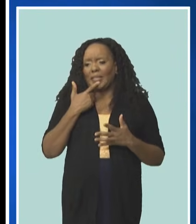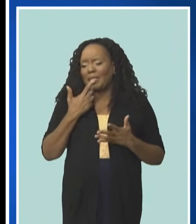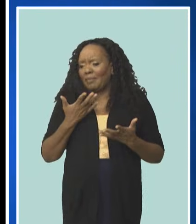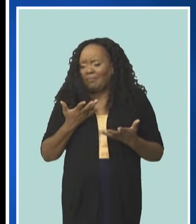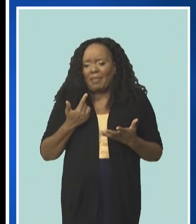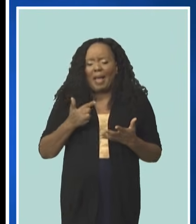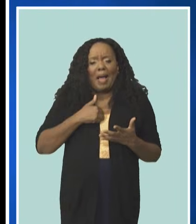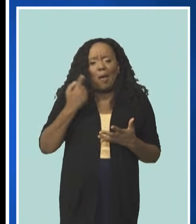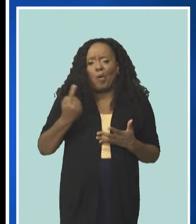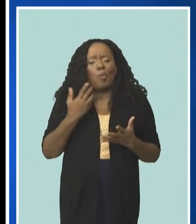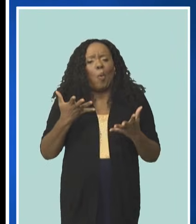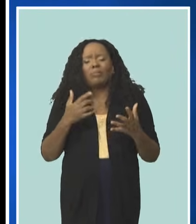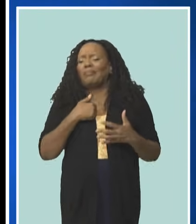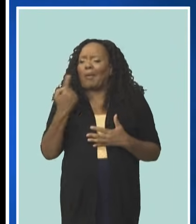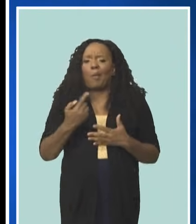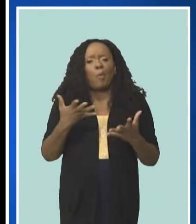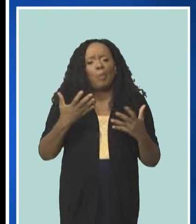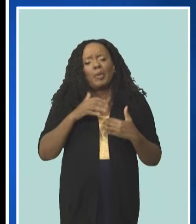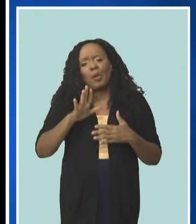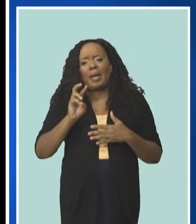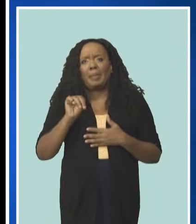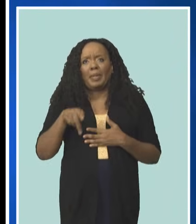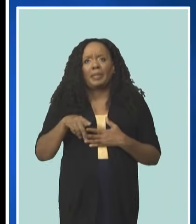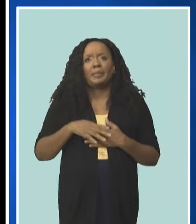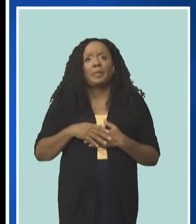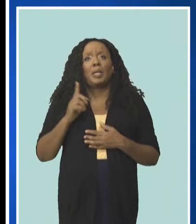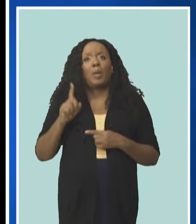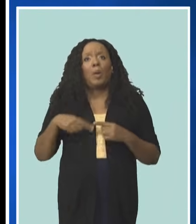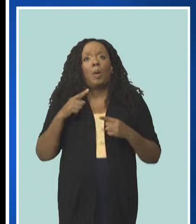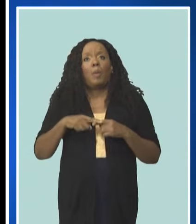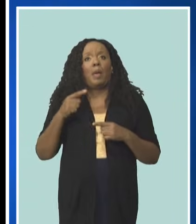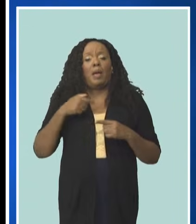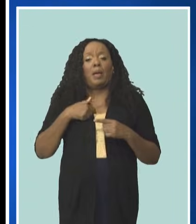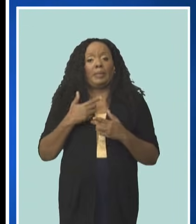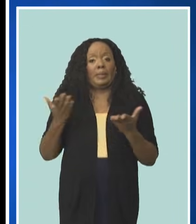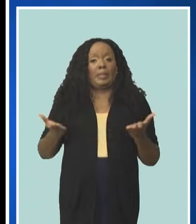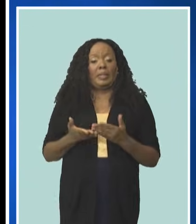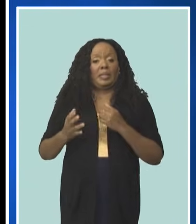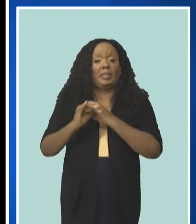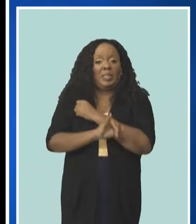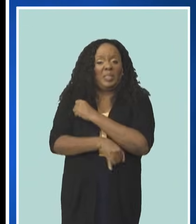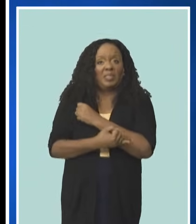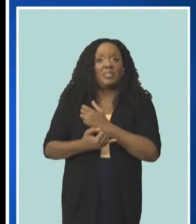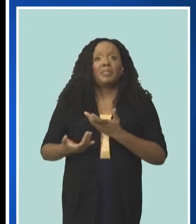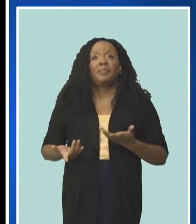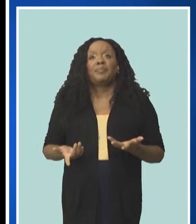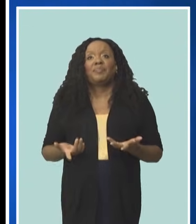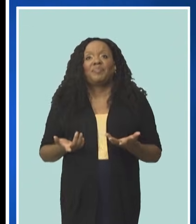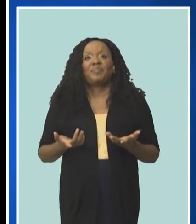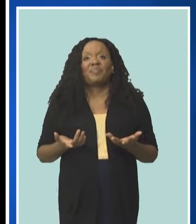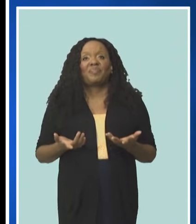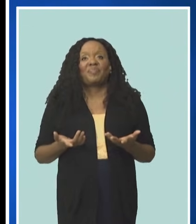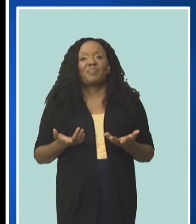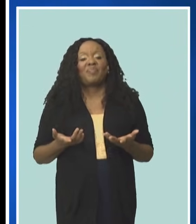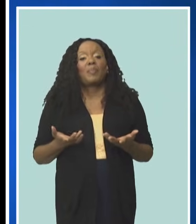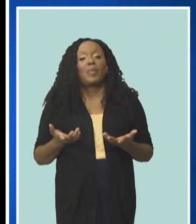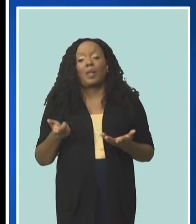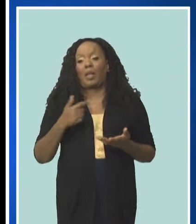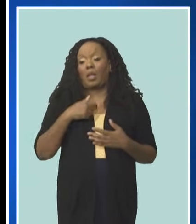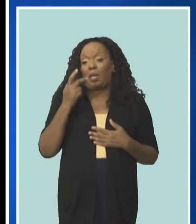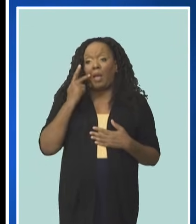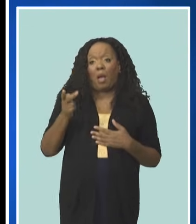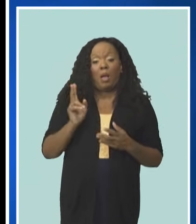this. When I came to St. Joseph, I found constituents.